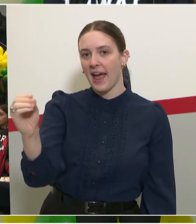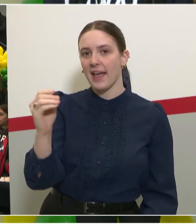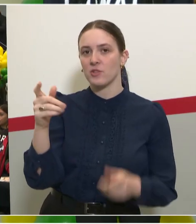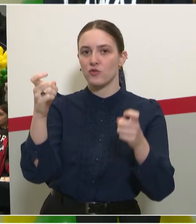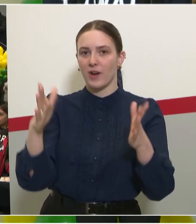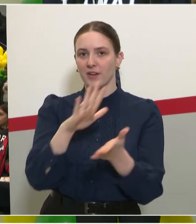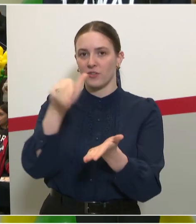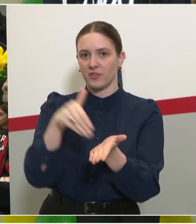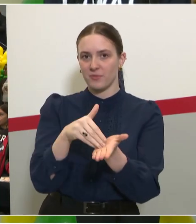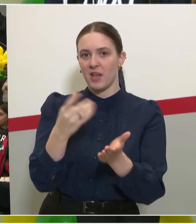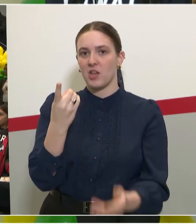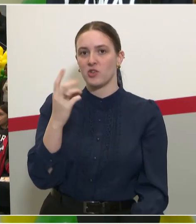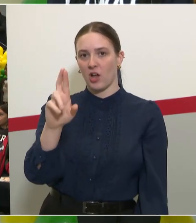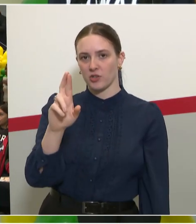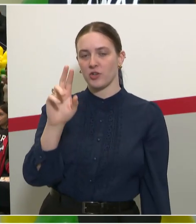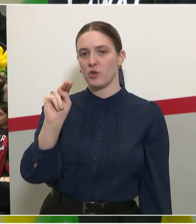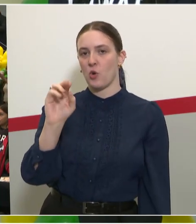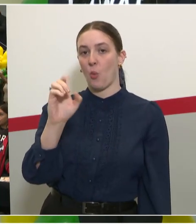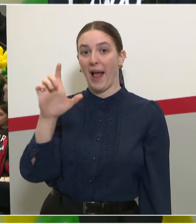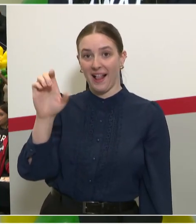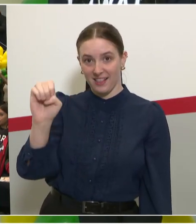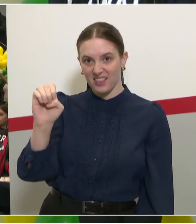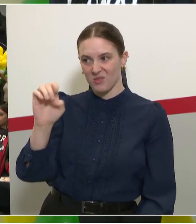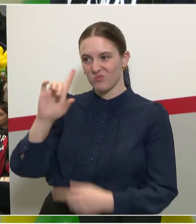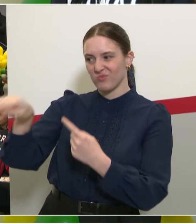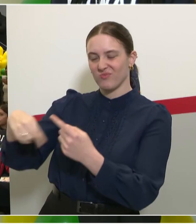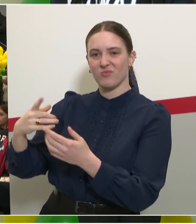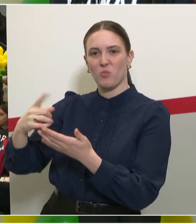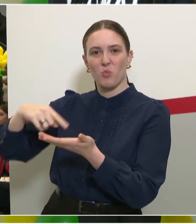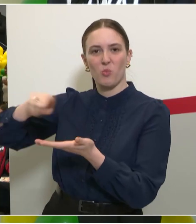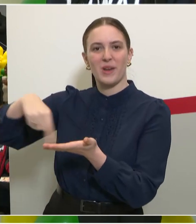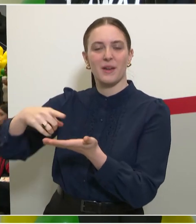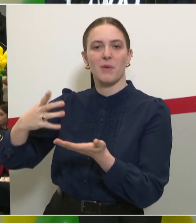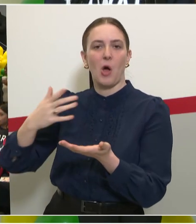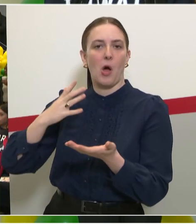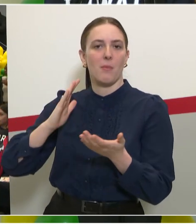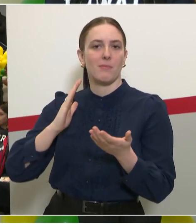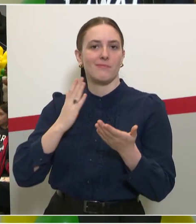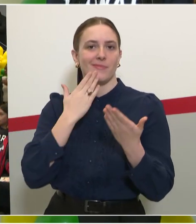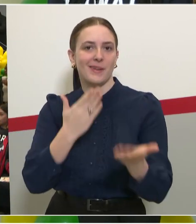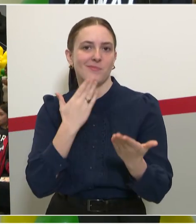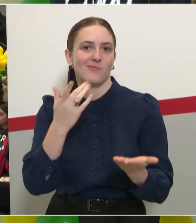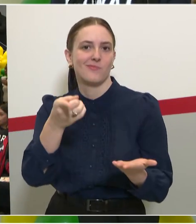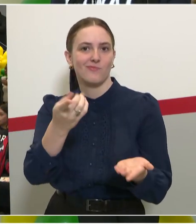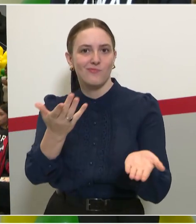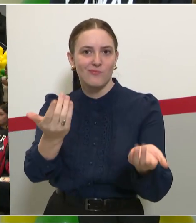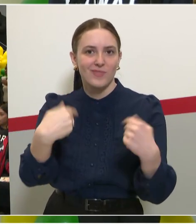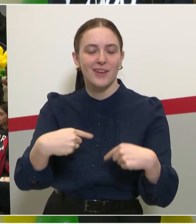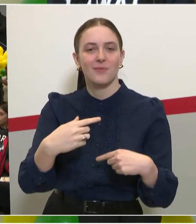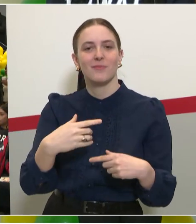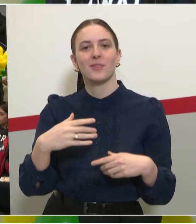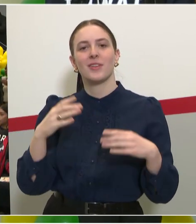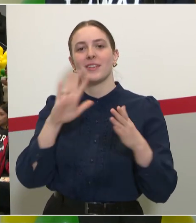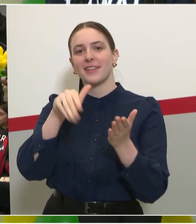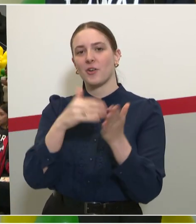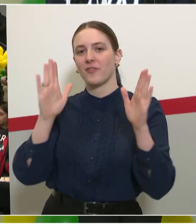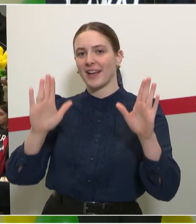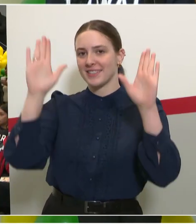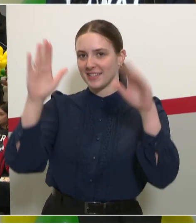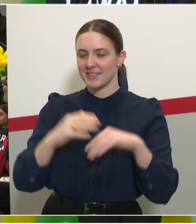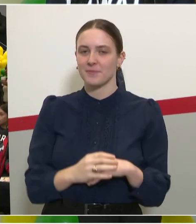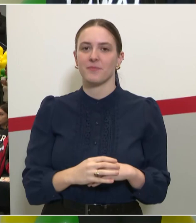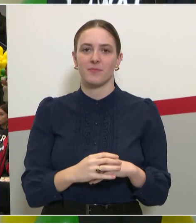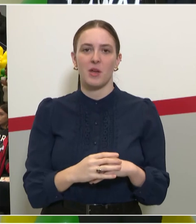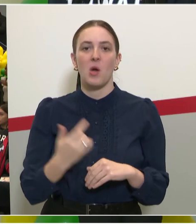Dr. Shalewa Noel. Welcome to the Howard University Centers of Excellence. We are 5 centers: